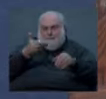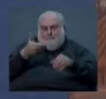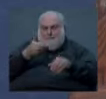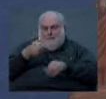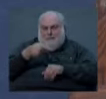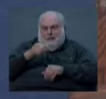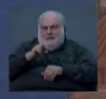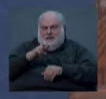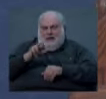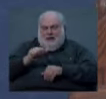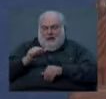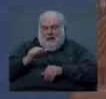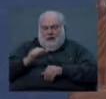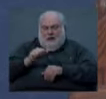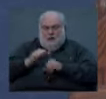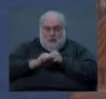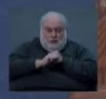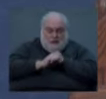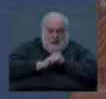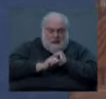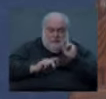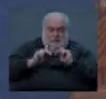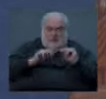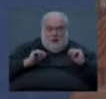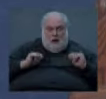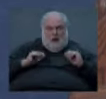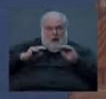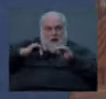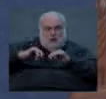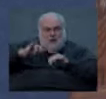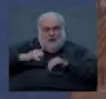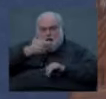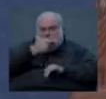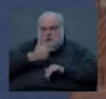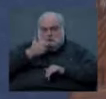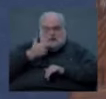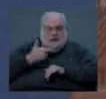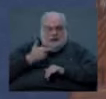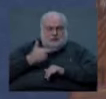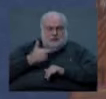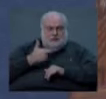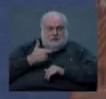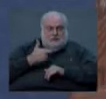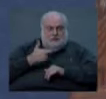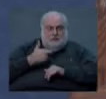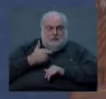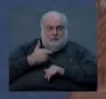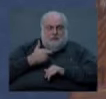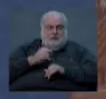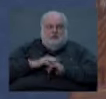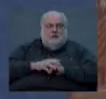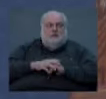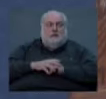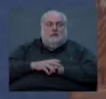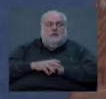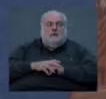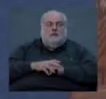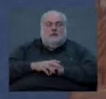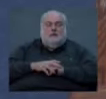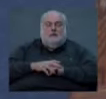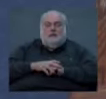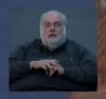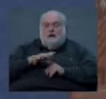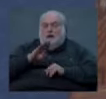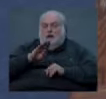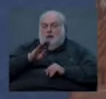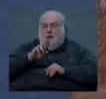Marketing is the selling of that so that people would come to that establishment. I'll answer your question specifically about